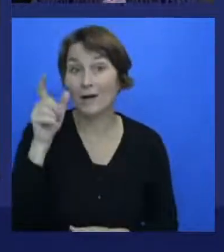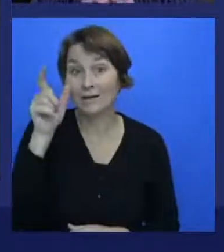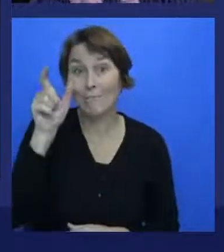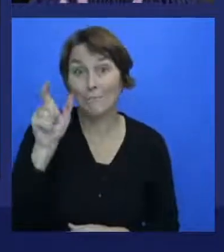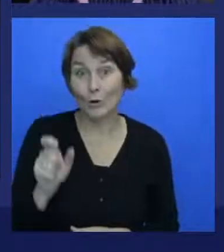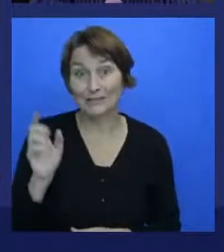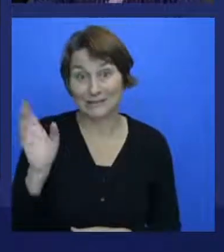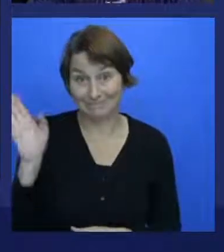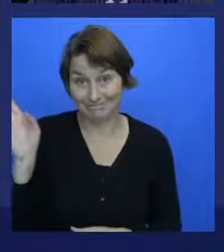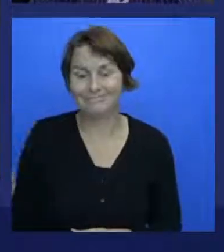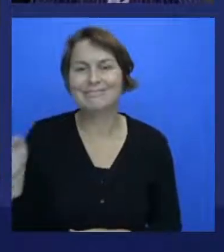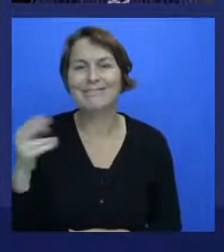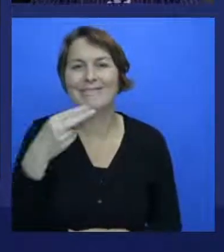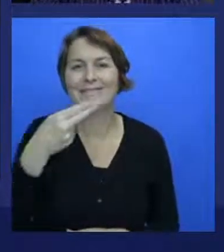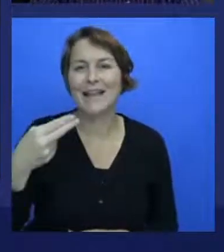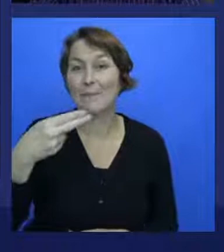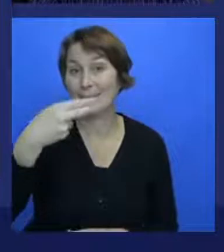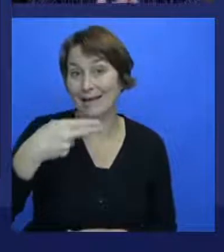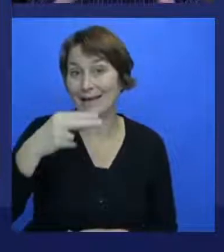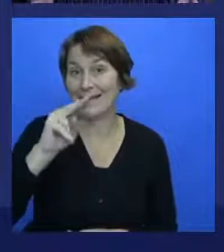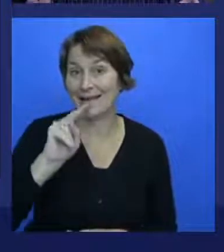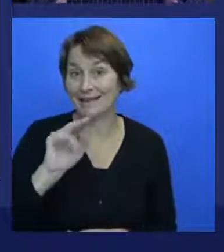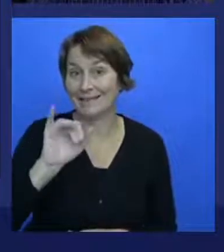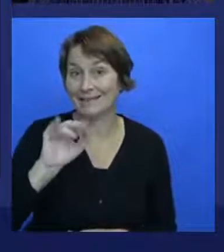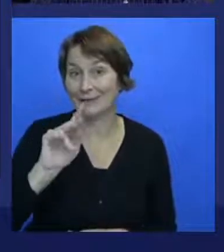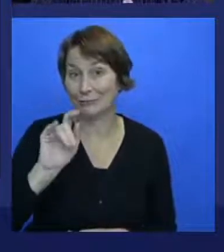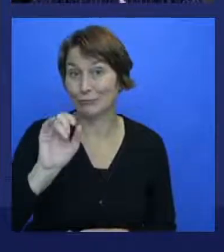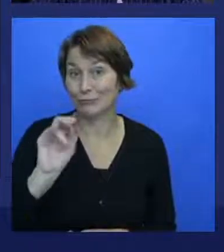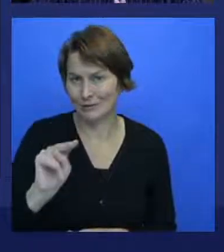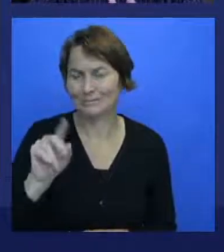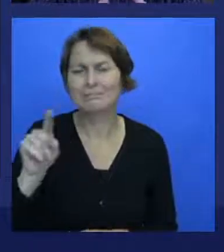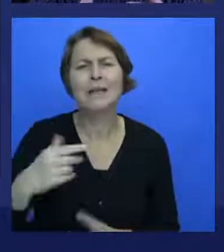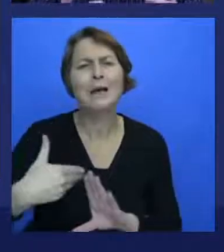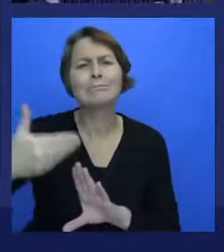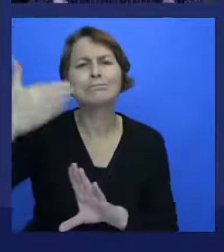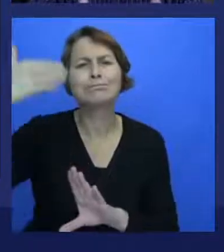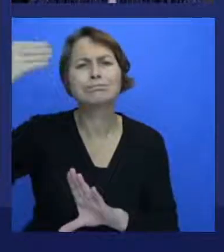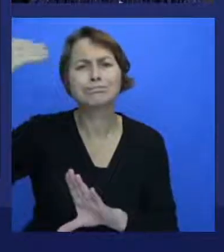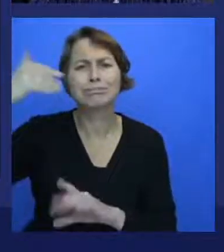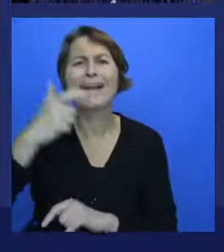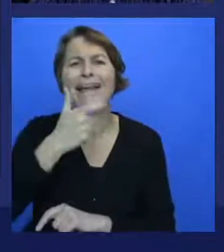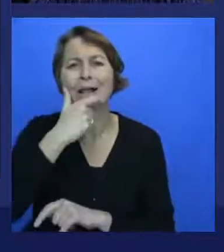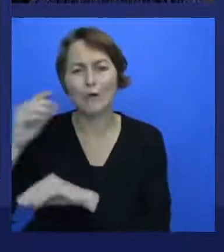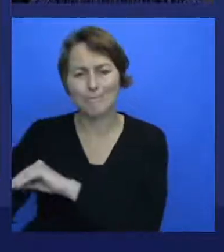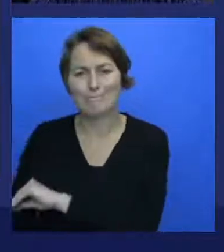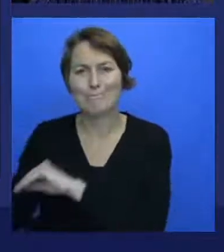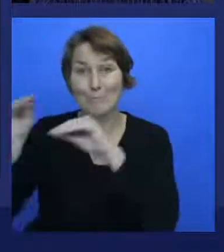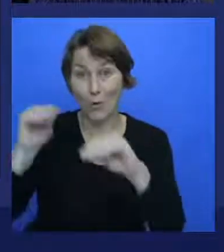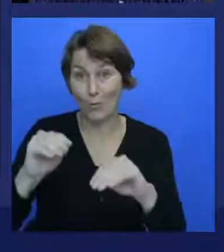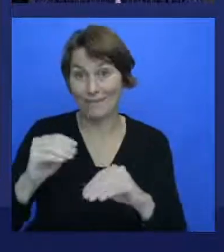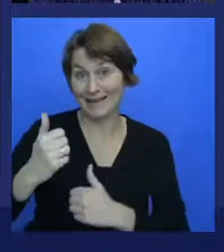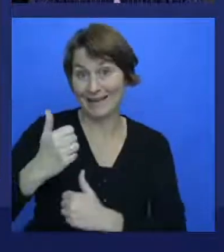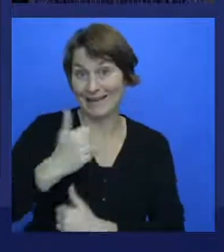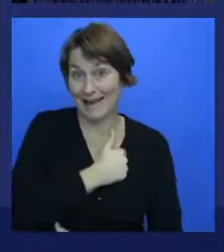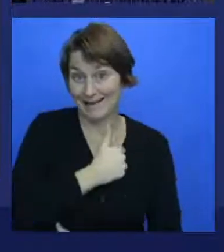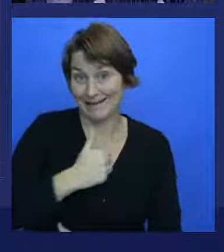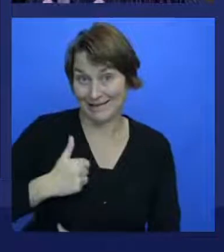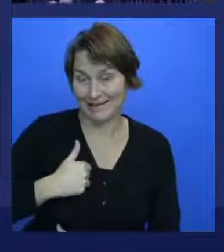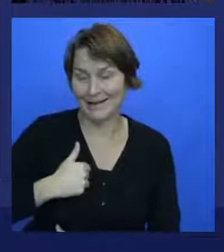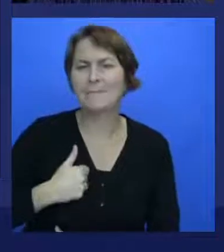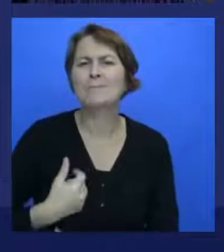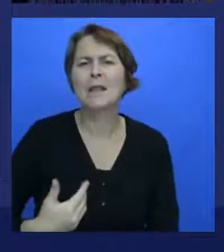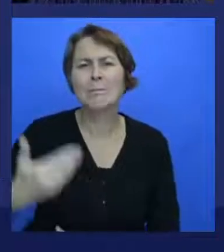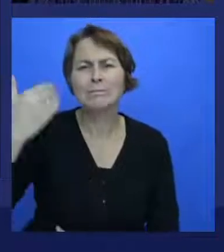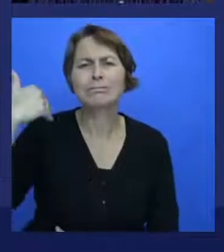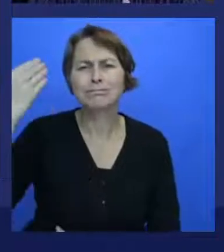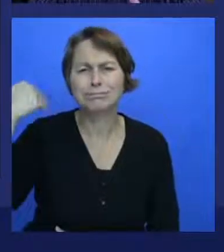Geoffrey Hinton. He happens to live in Canada, as do I, although he's originally from England. He got his PhD in AI in 1977. Not